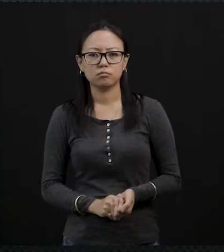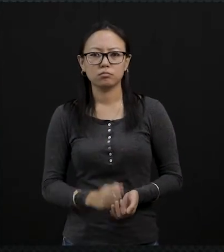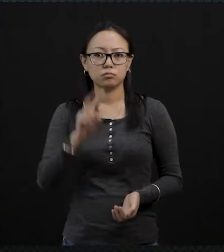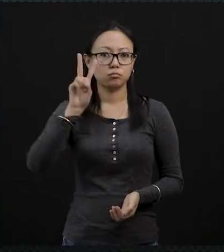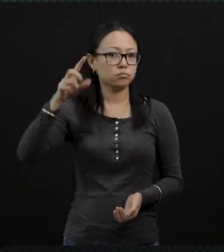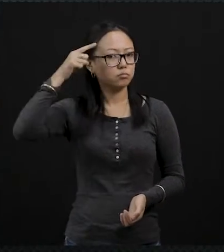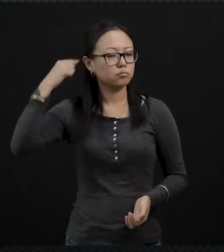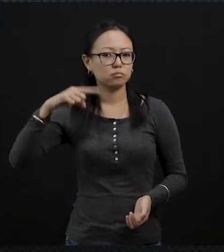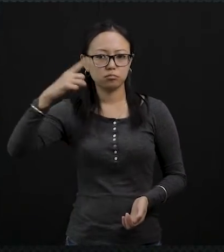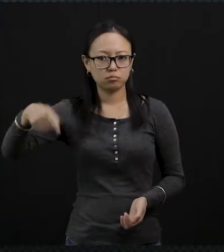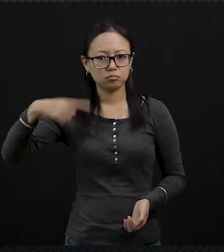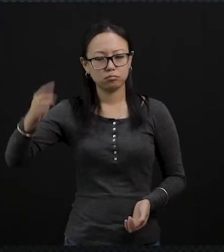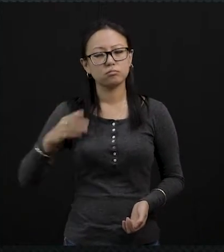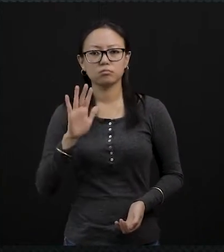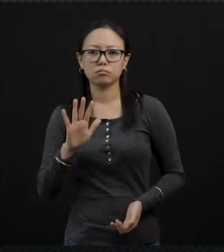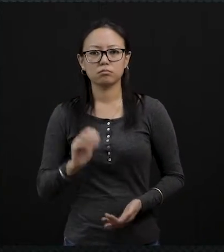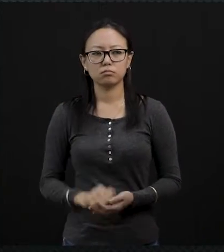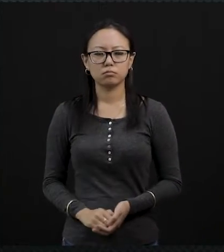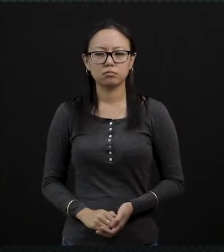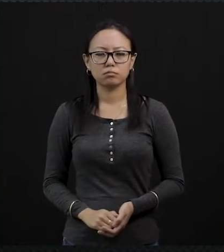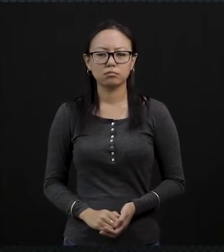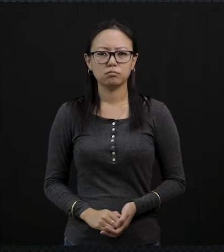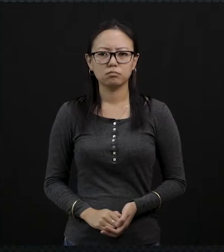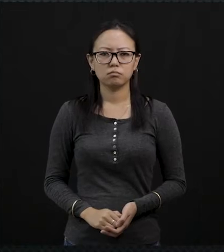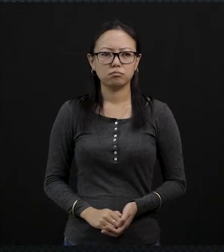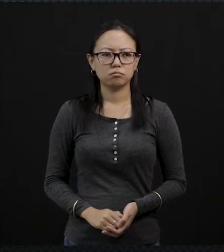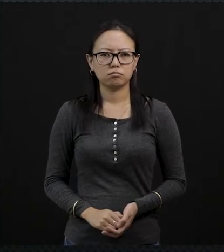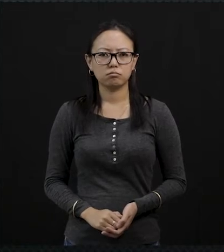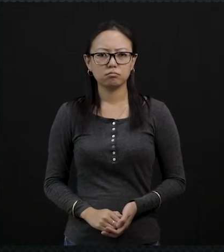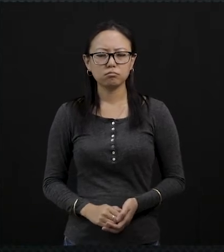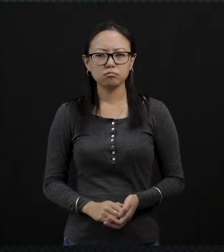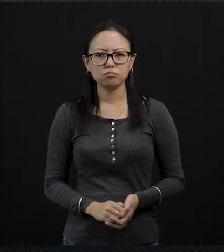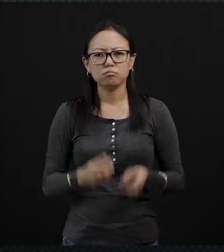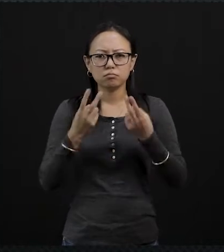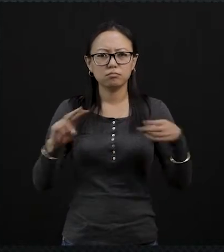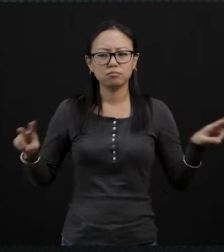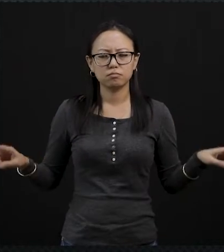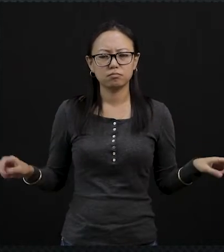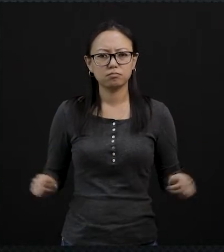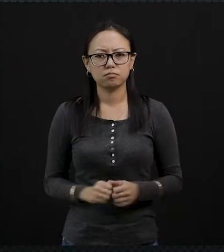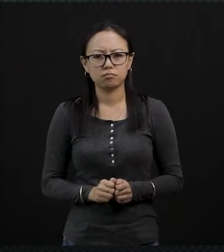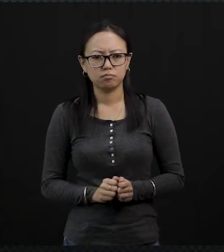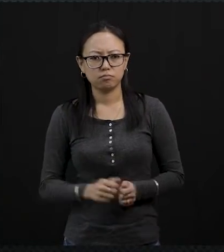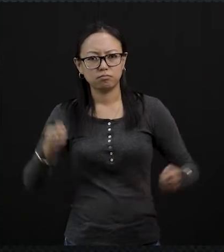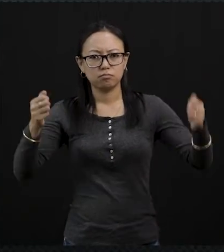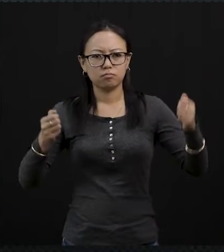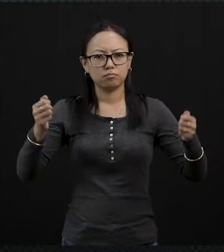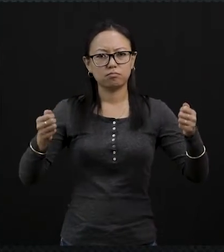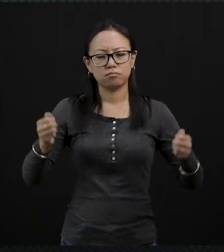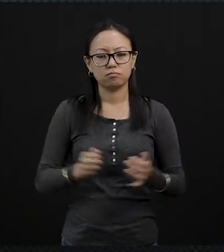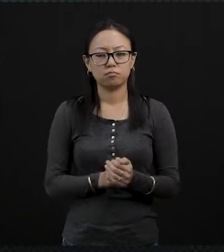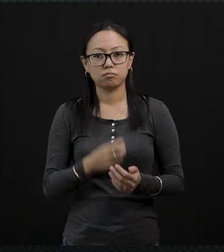two-wheeler, okay? So students, we see all these different types of cars, two-wheelers